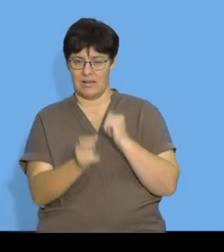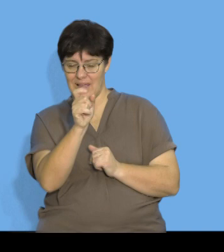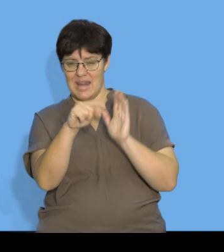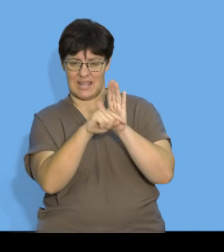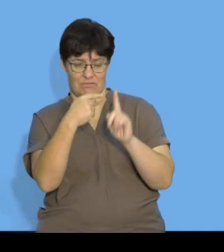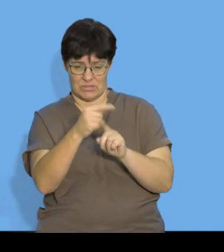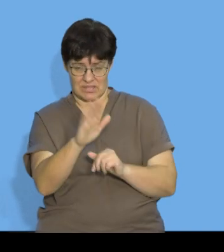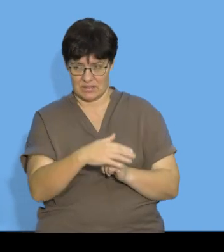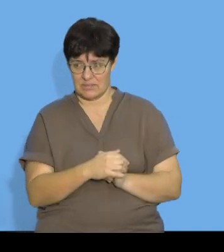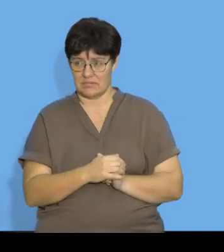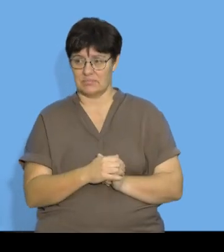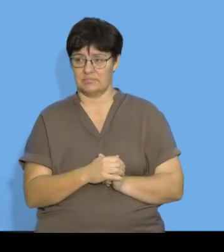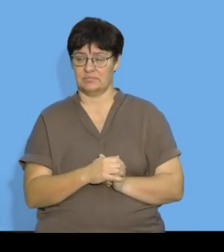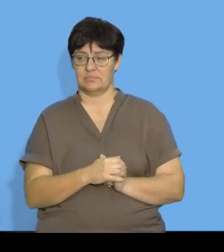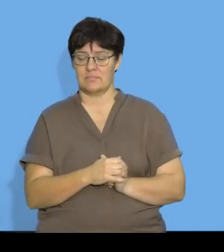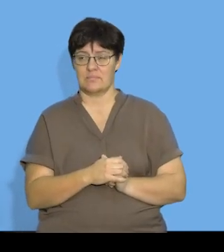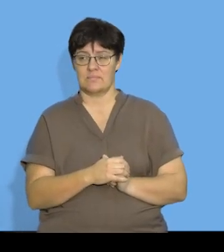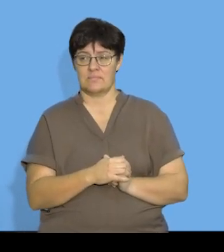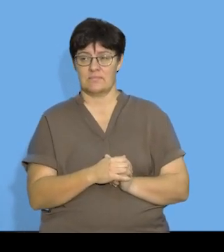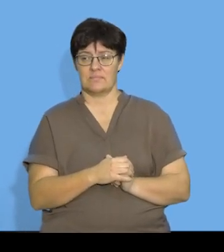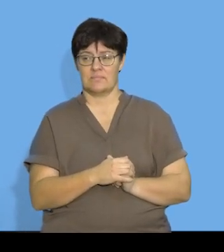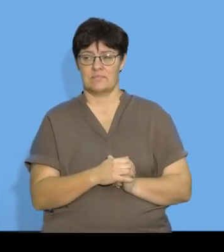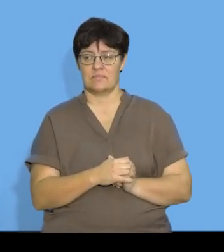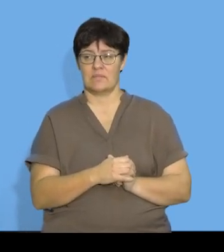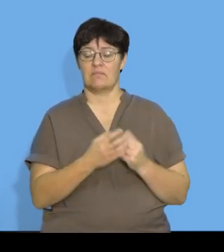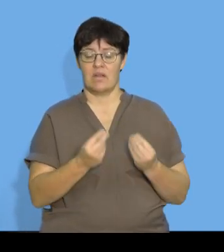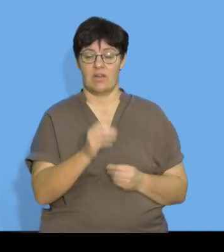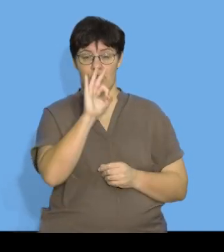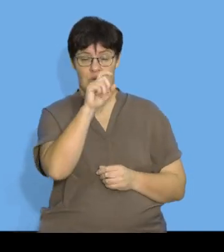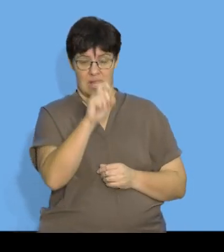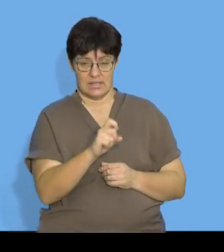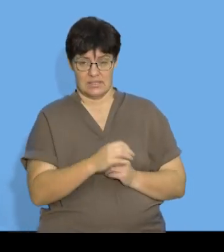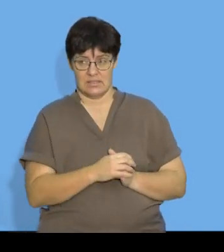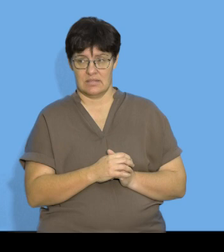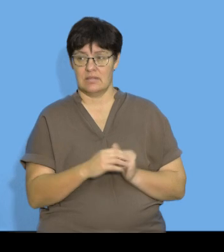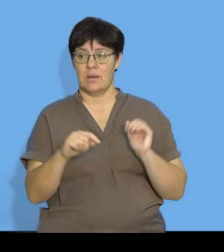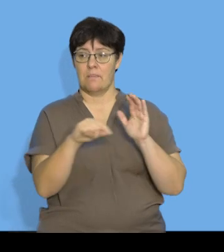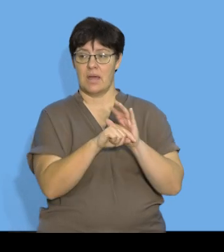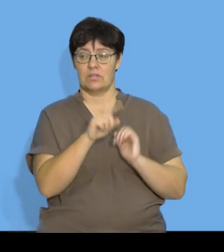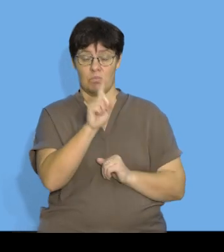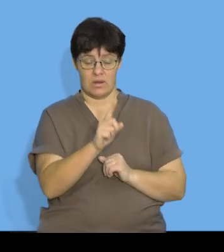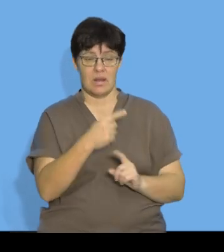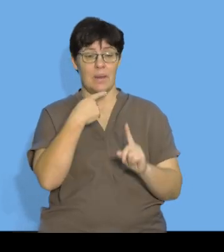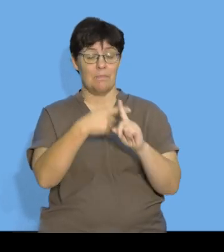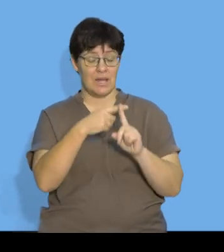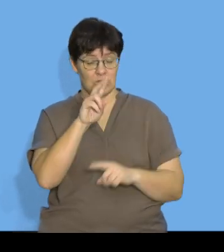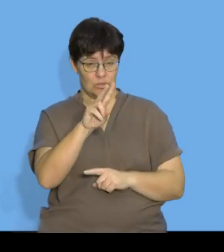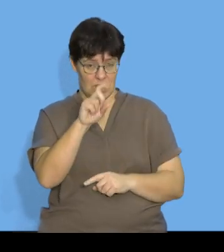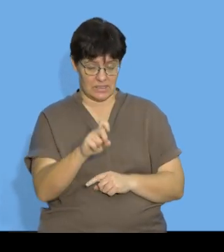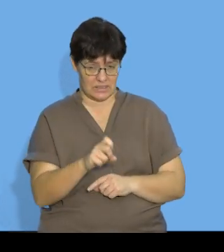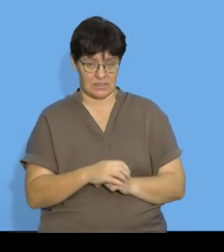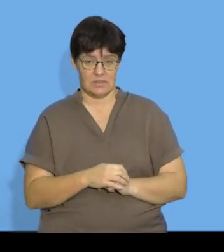going to subtract negative 2x minus 3. So I'm going to have 3x minus 1